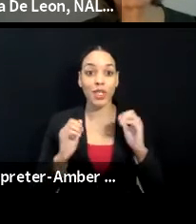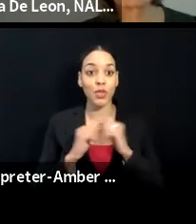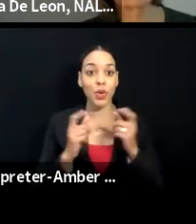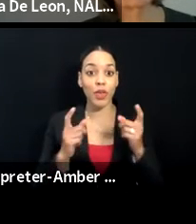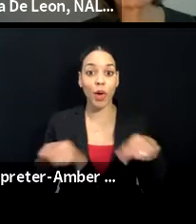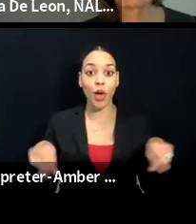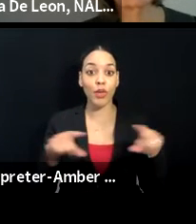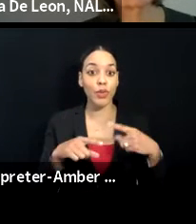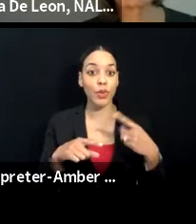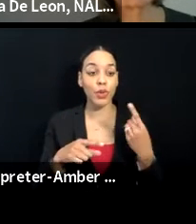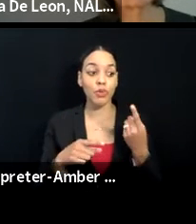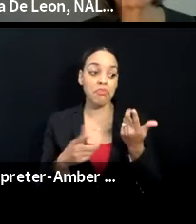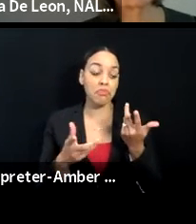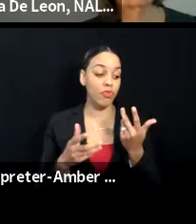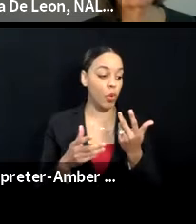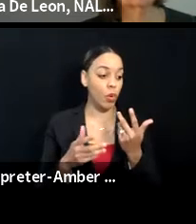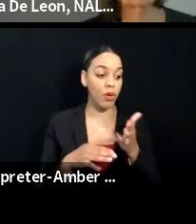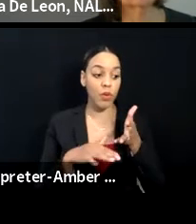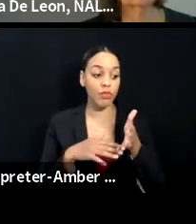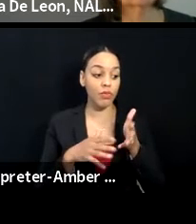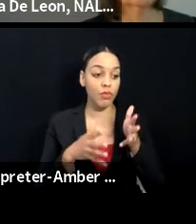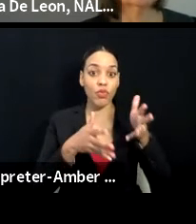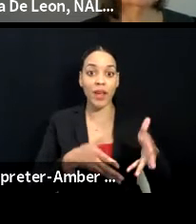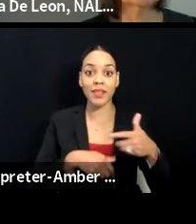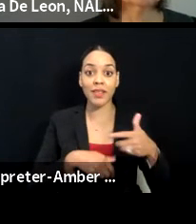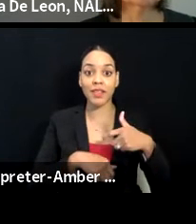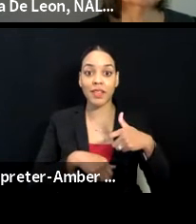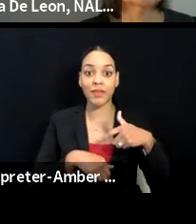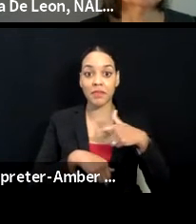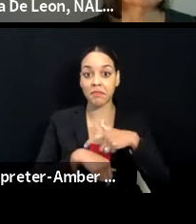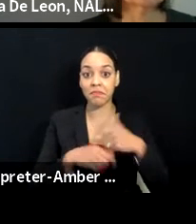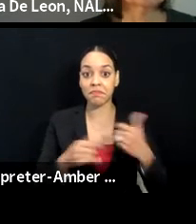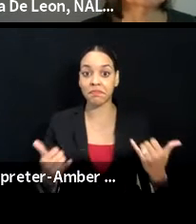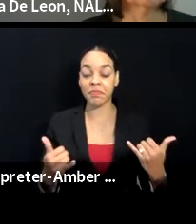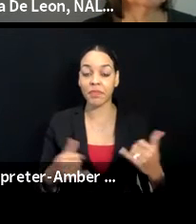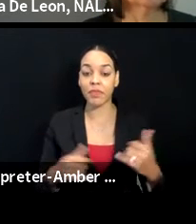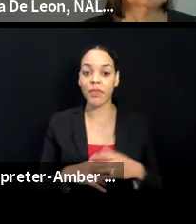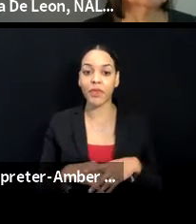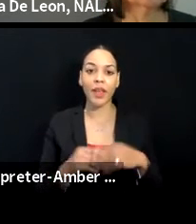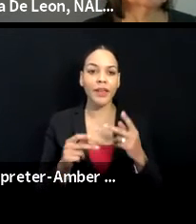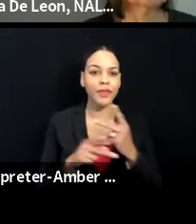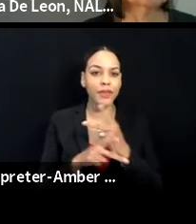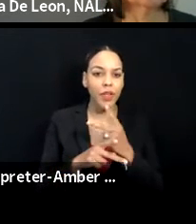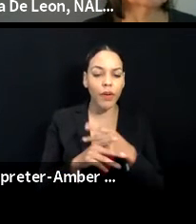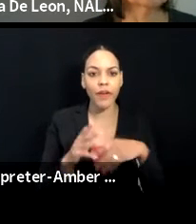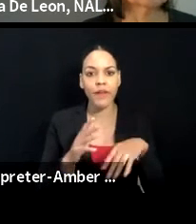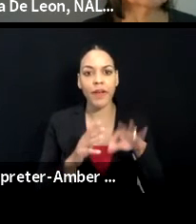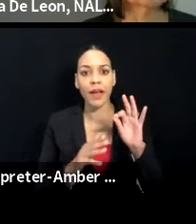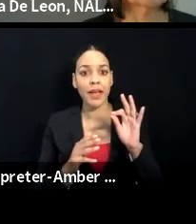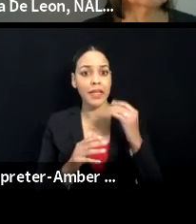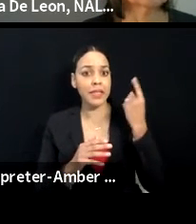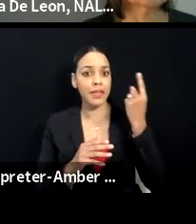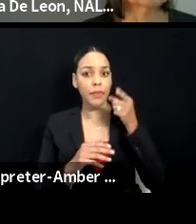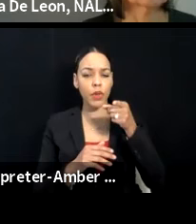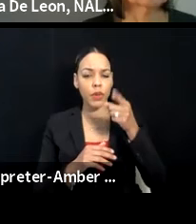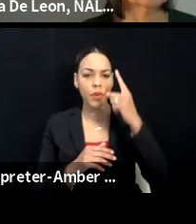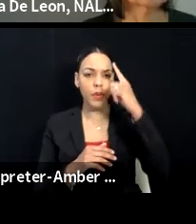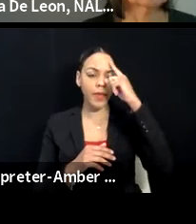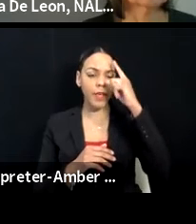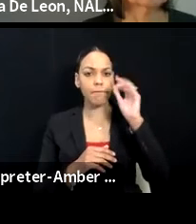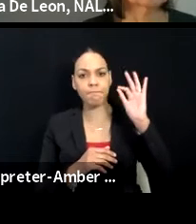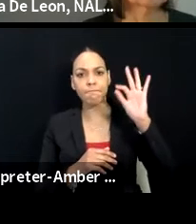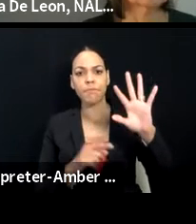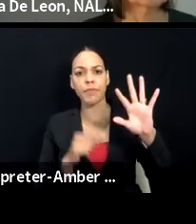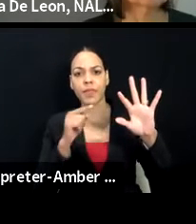the next bit of time and find out, is there something that you think should be a